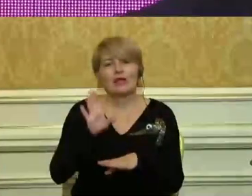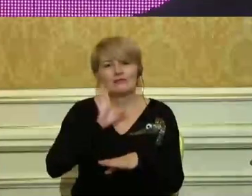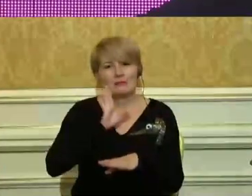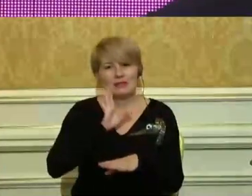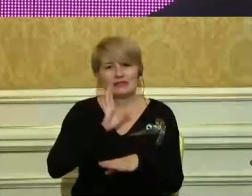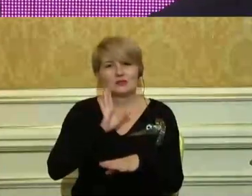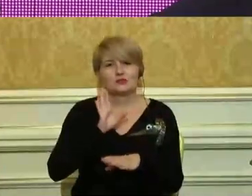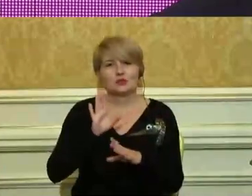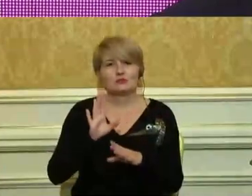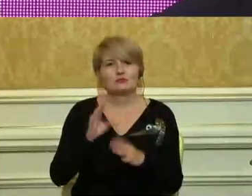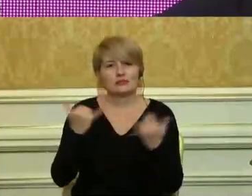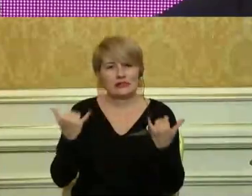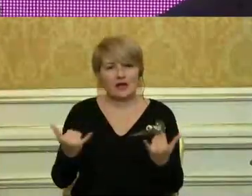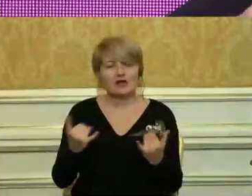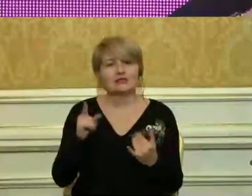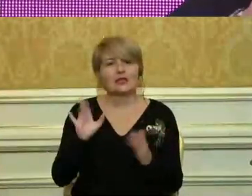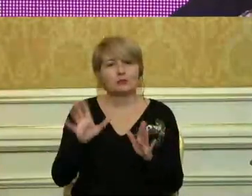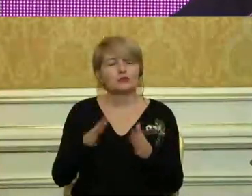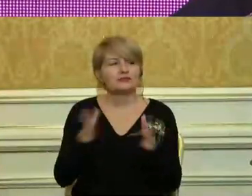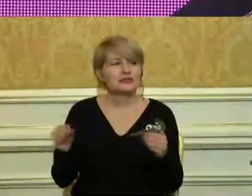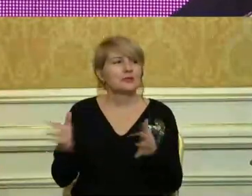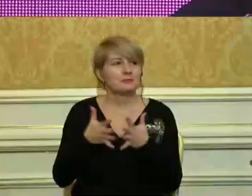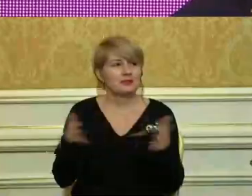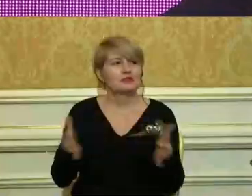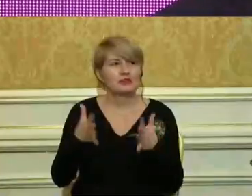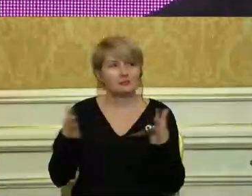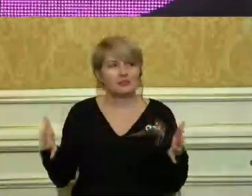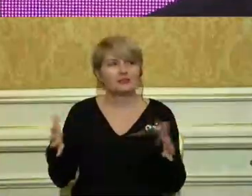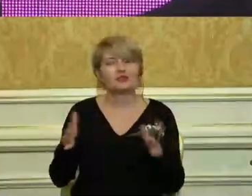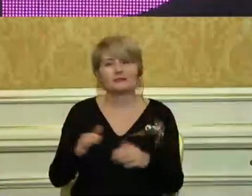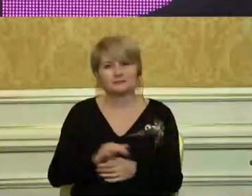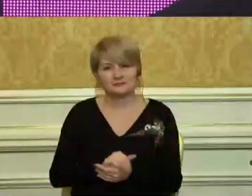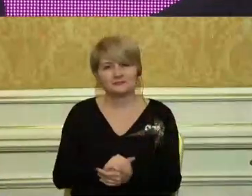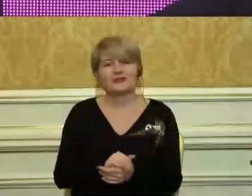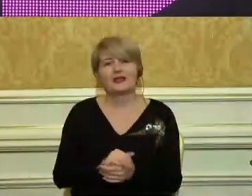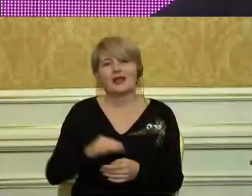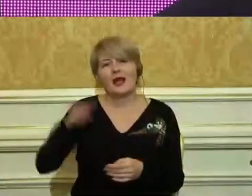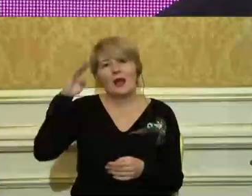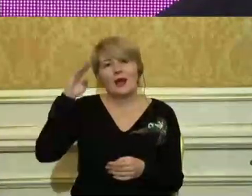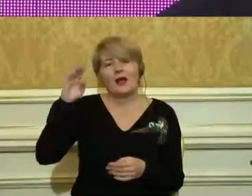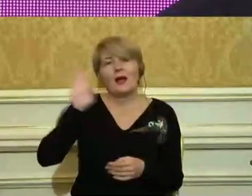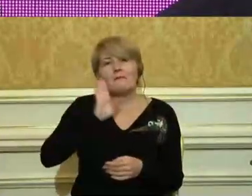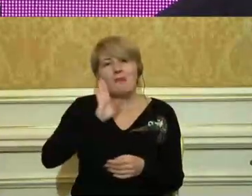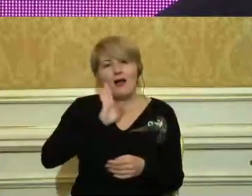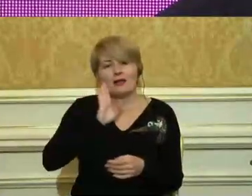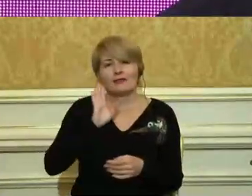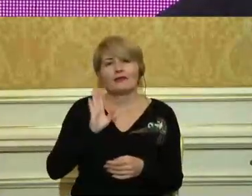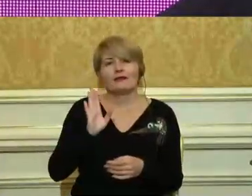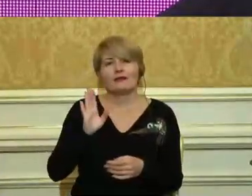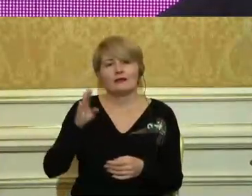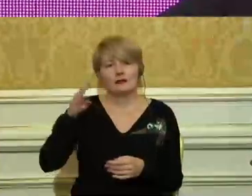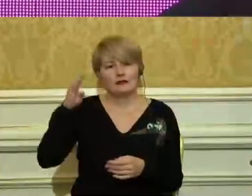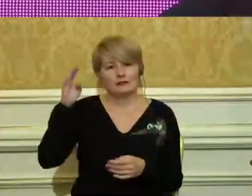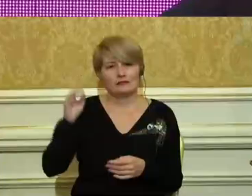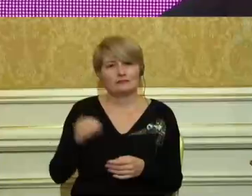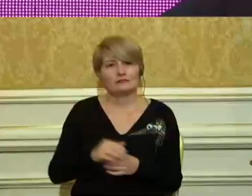give a floor to the main feminist who is in the government right now. So, well, we know Mr. Hennady Zubko, Vice Prime